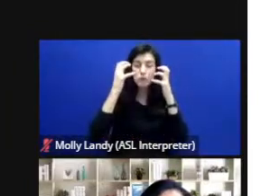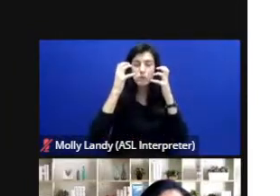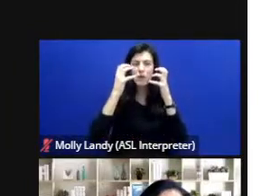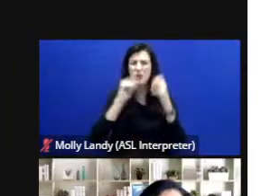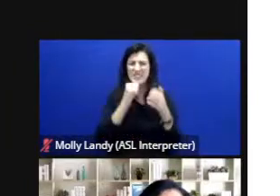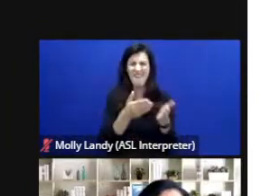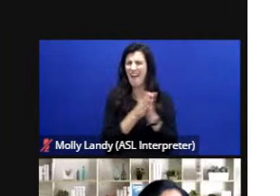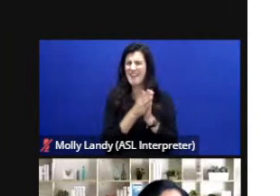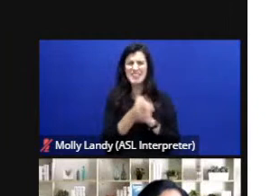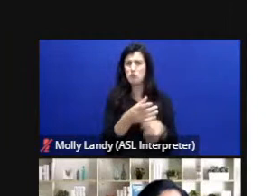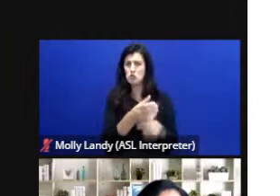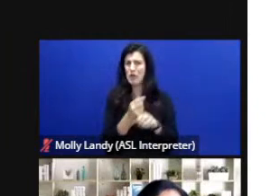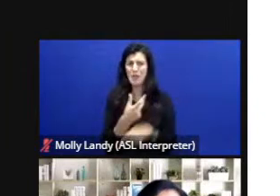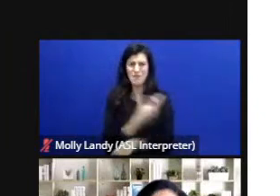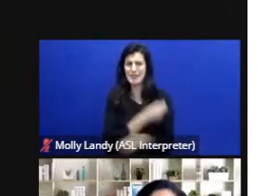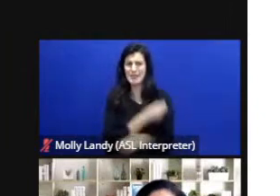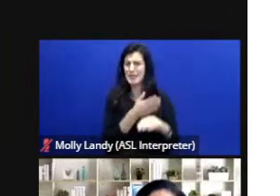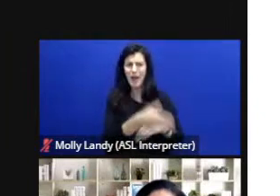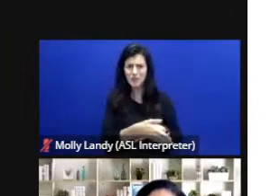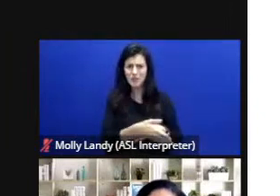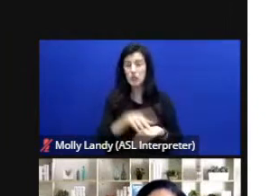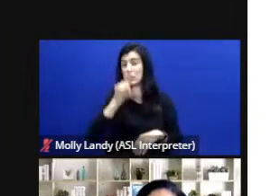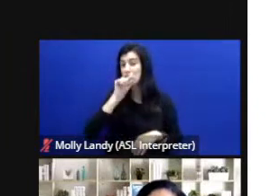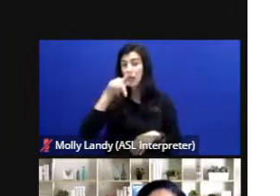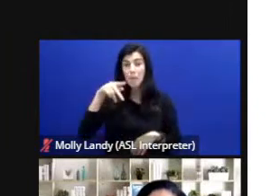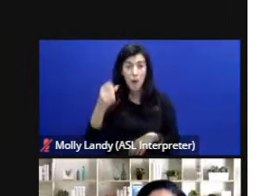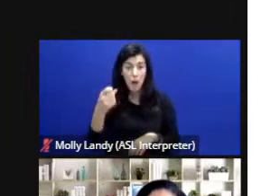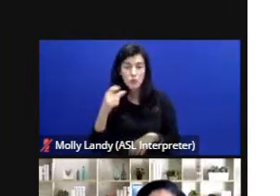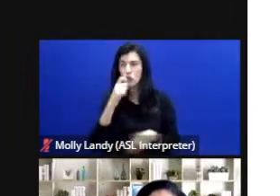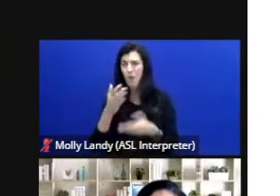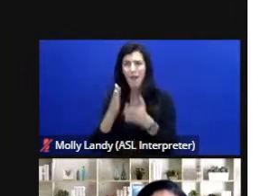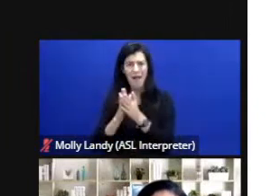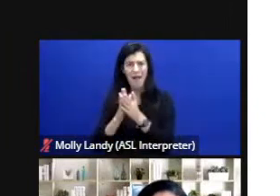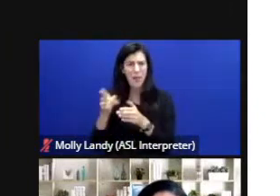chickenpox, you were not asked to get a chickenpox vaccine.